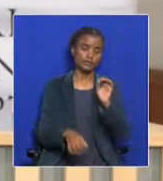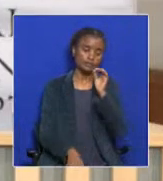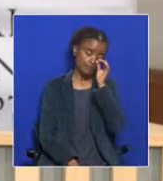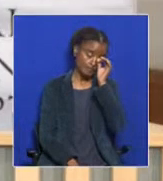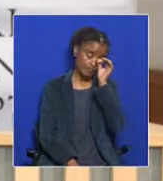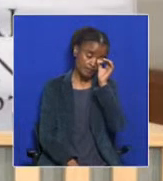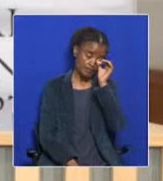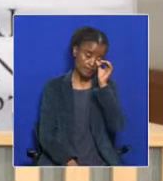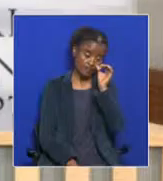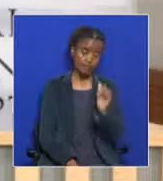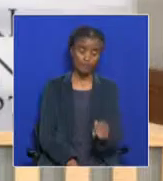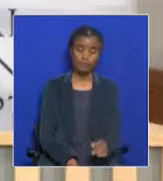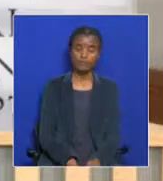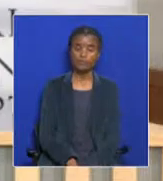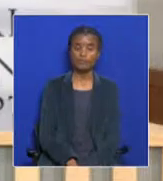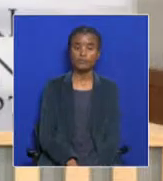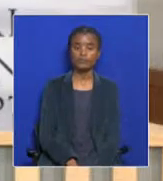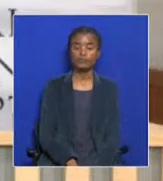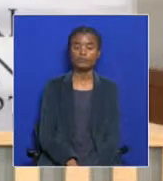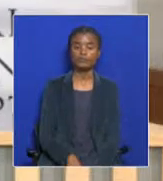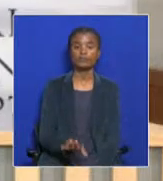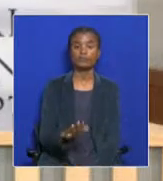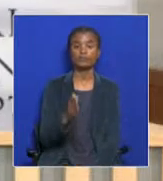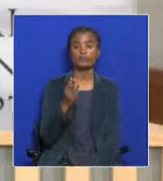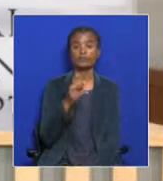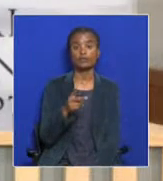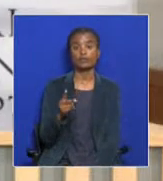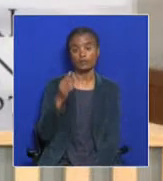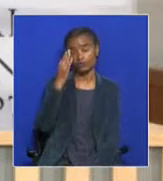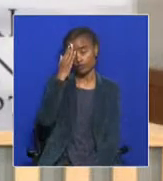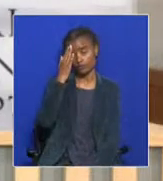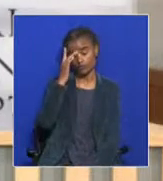And you do know that in terms of the